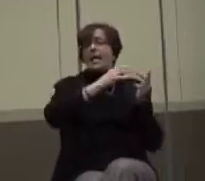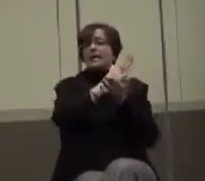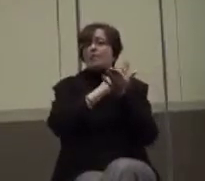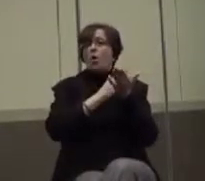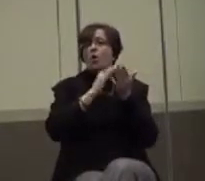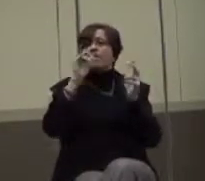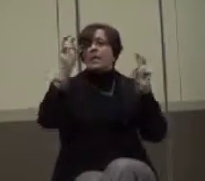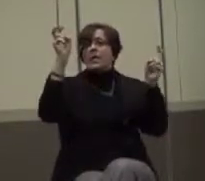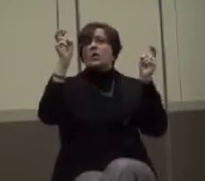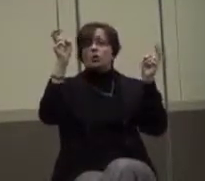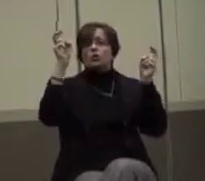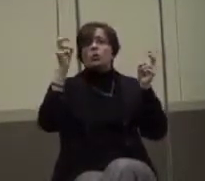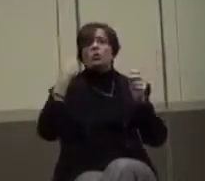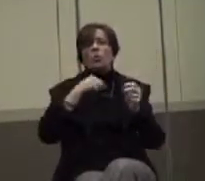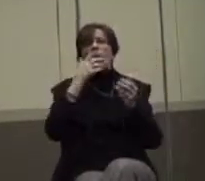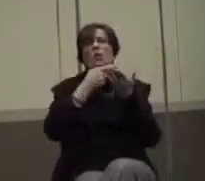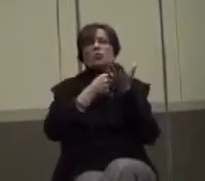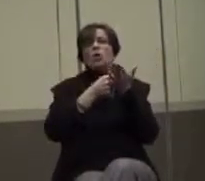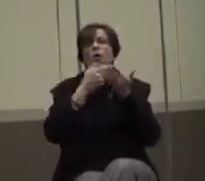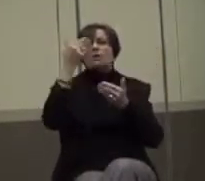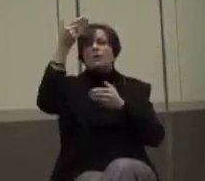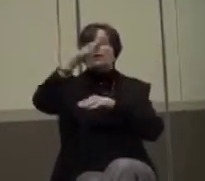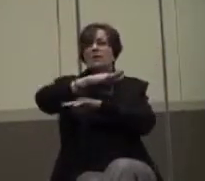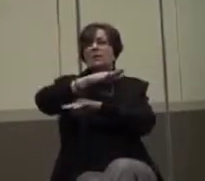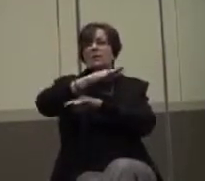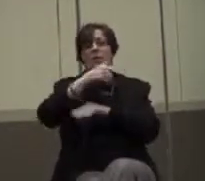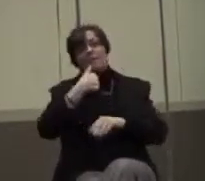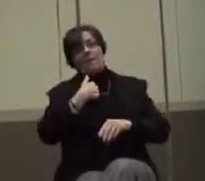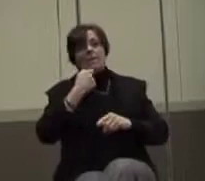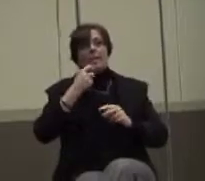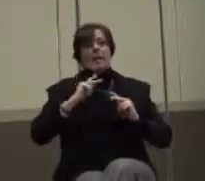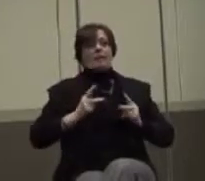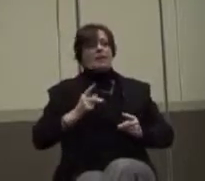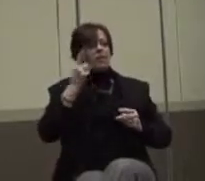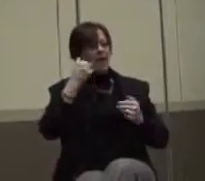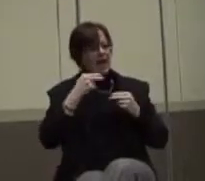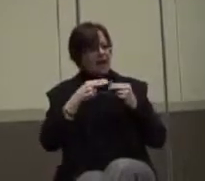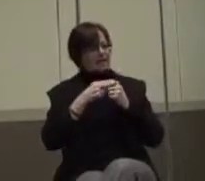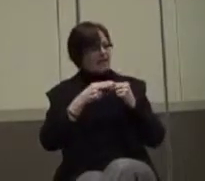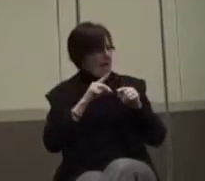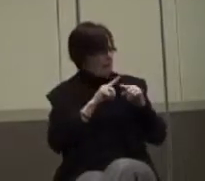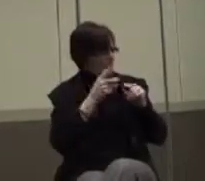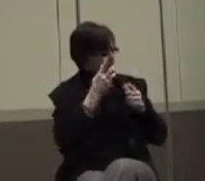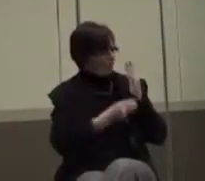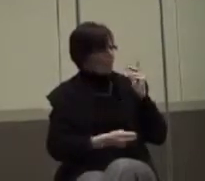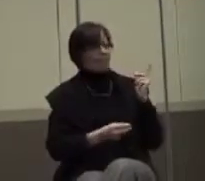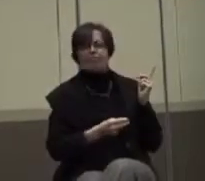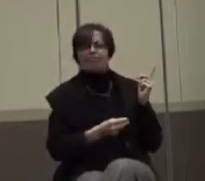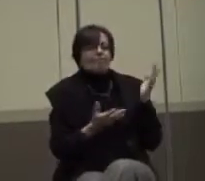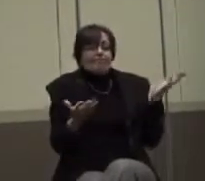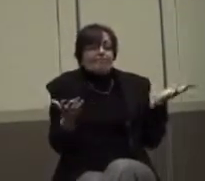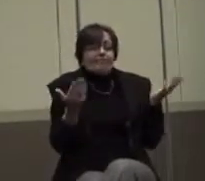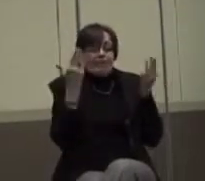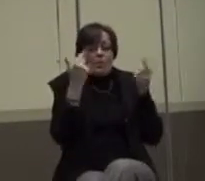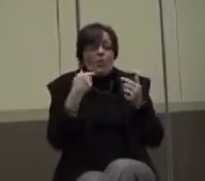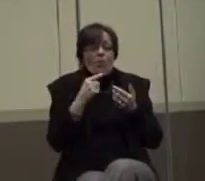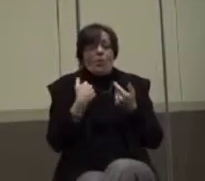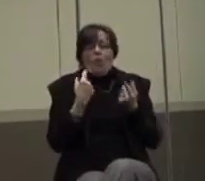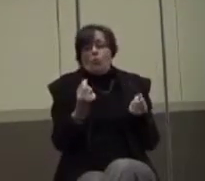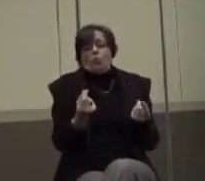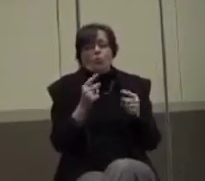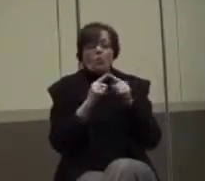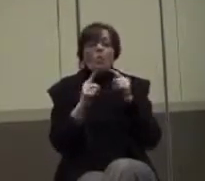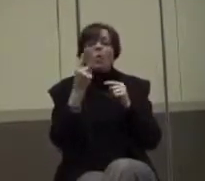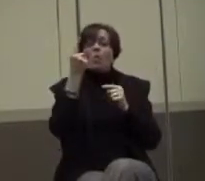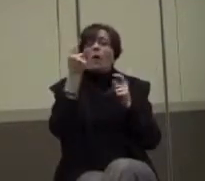we're going to talk later this afternoon. In fact, I'm kind of upset because I thought I had a slide in here that's not there, so I don't know what I'm going to do about that. But one of the big issues that we